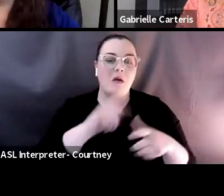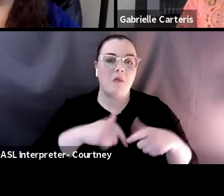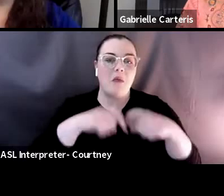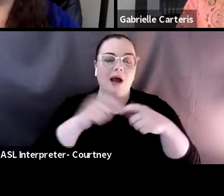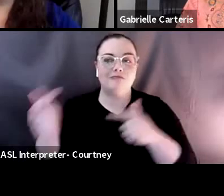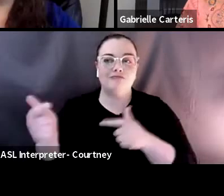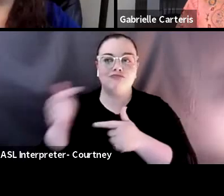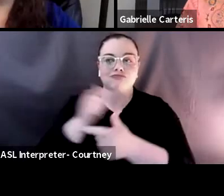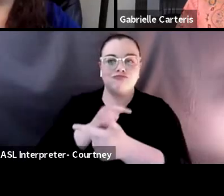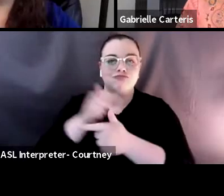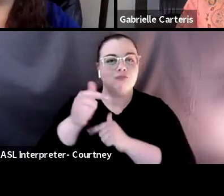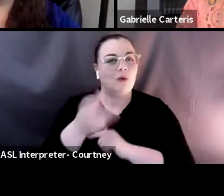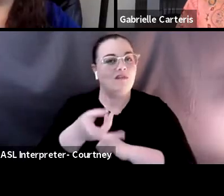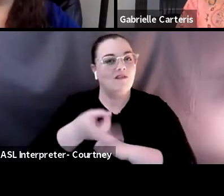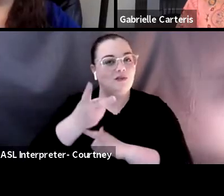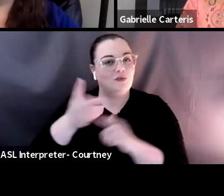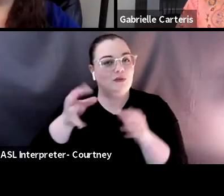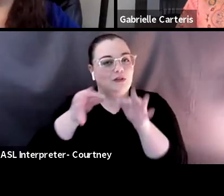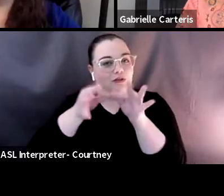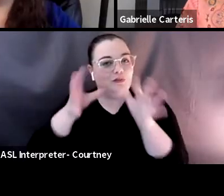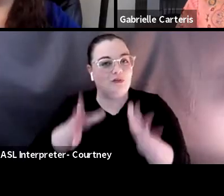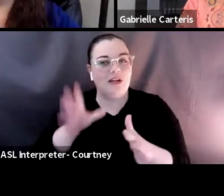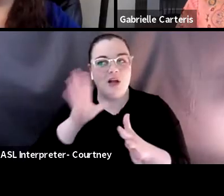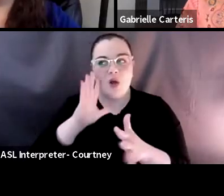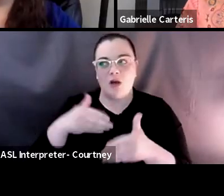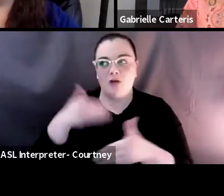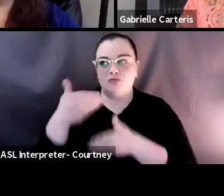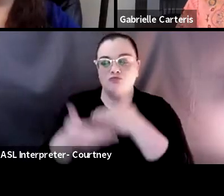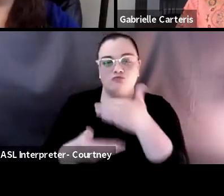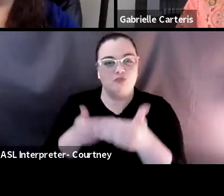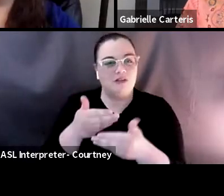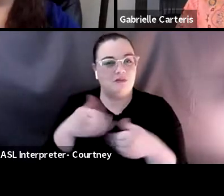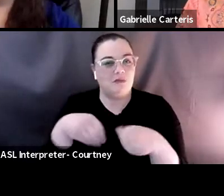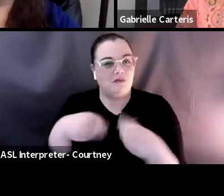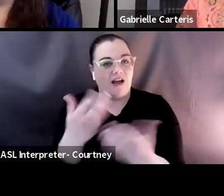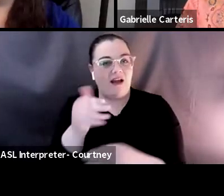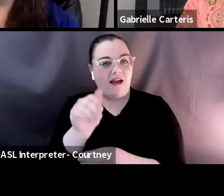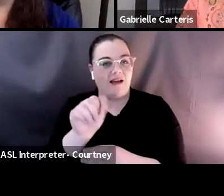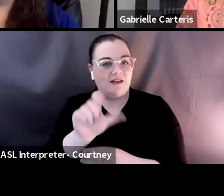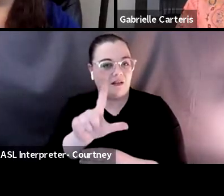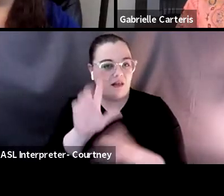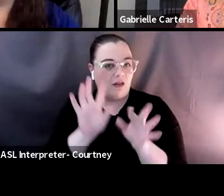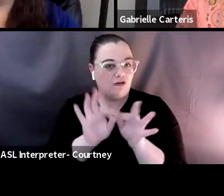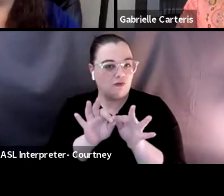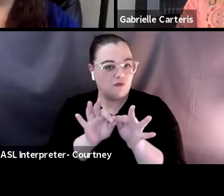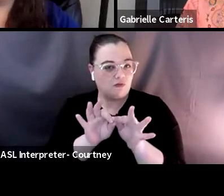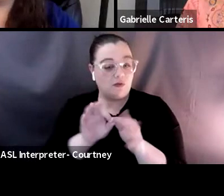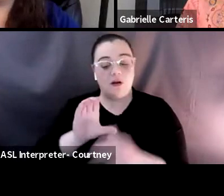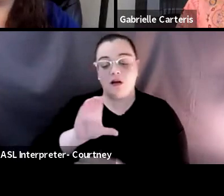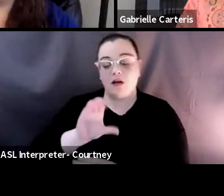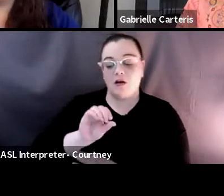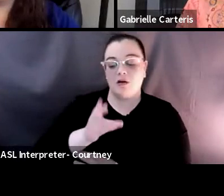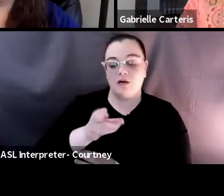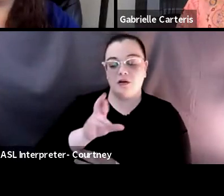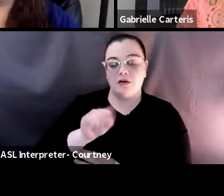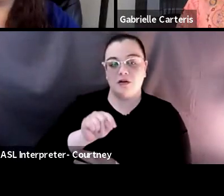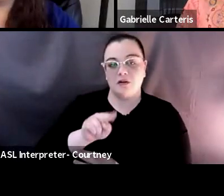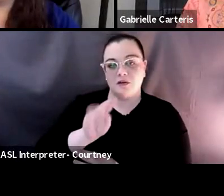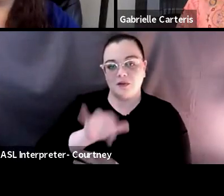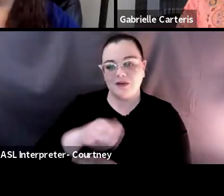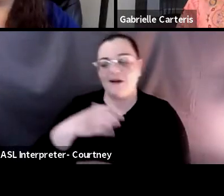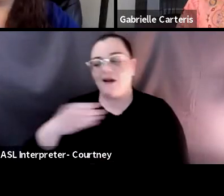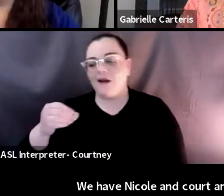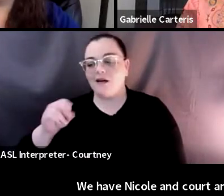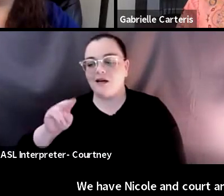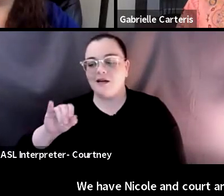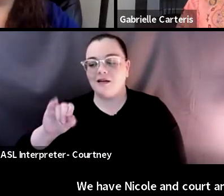Pancino, who are here today to translate the programming into American Sign Language. Courtney and Nicole will be switching off periodically